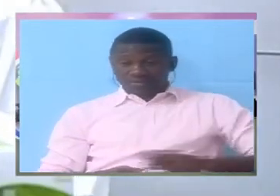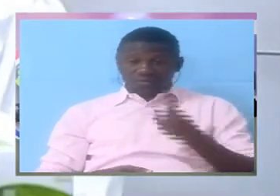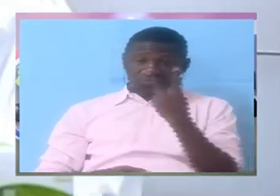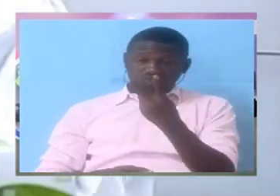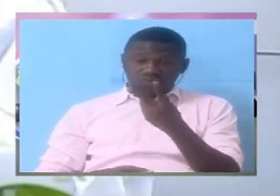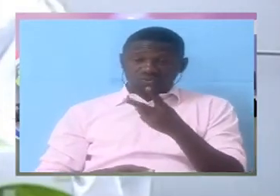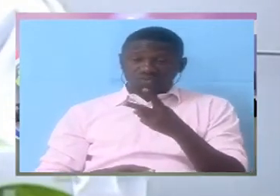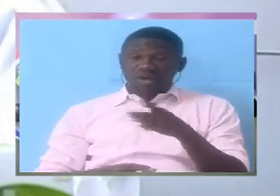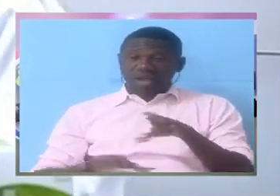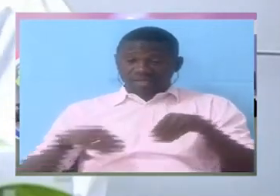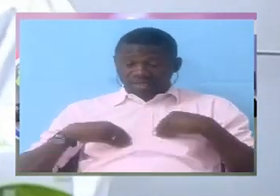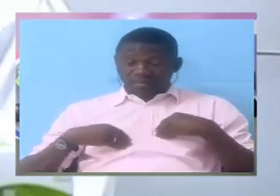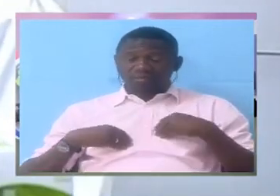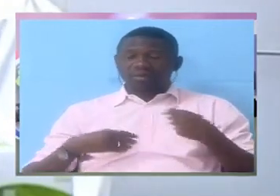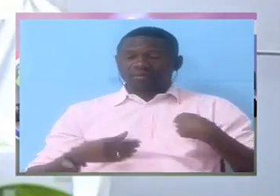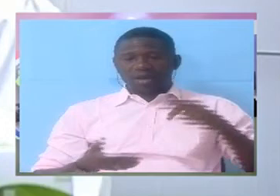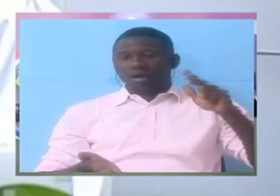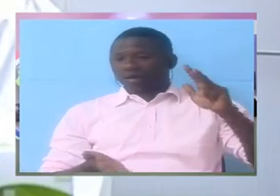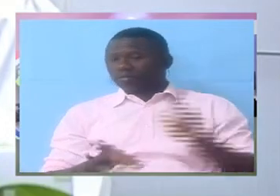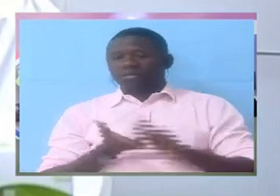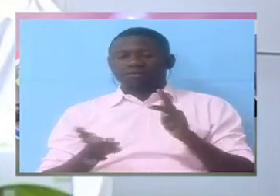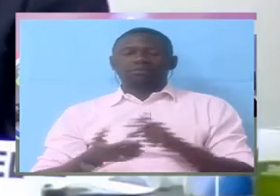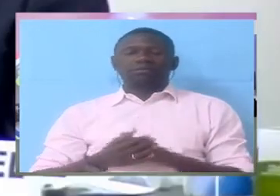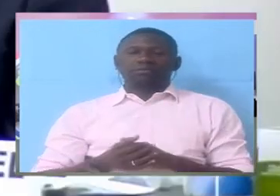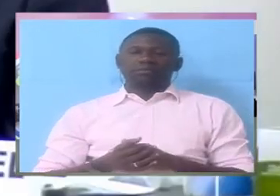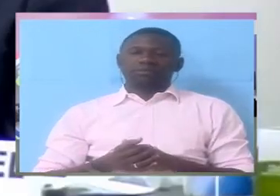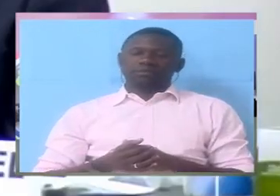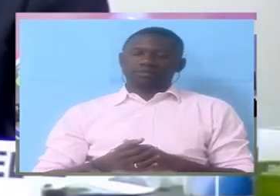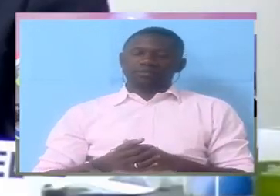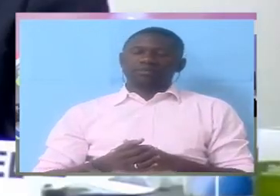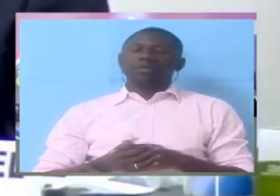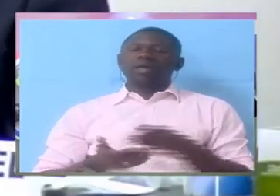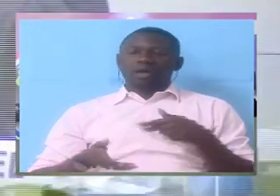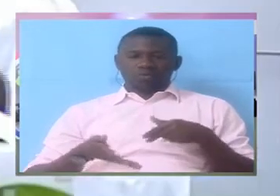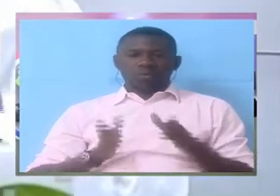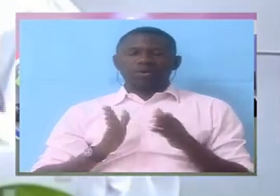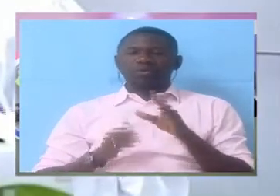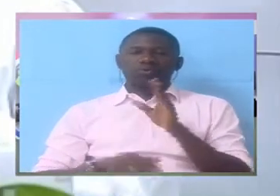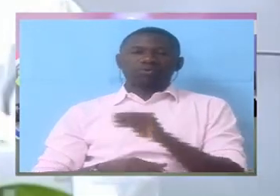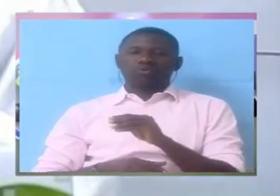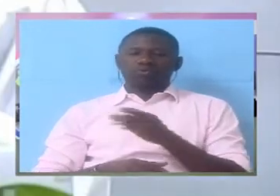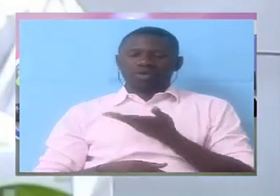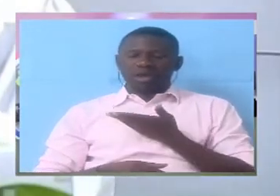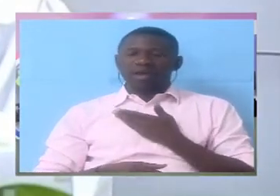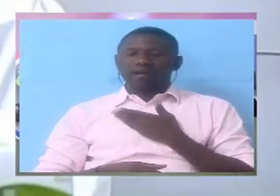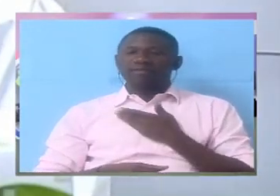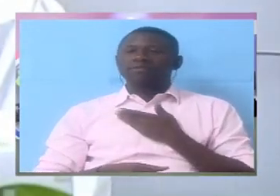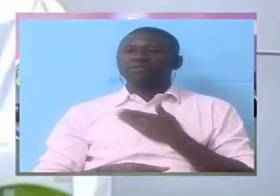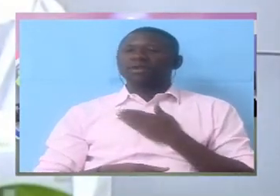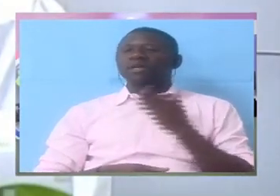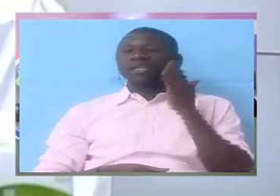That's how we were doing it. We have an immigration officer attached to us.